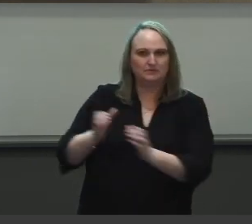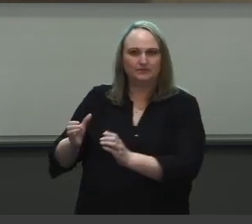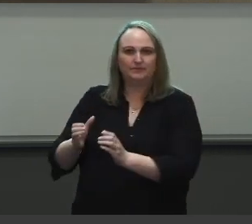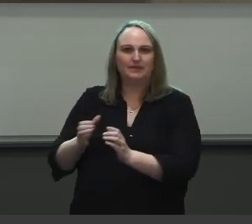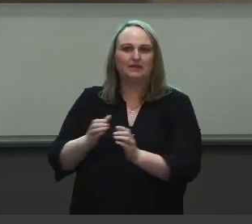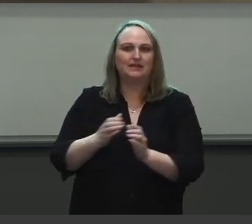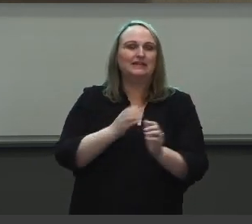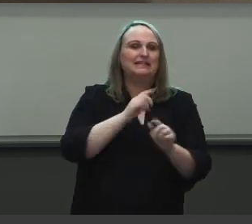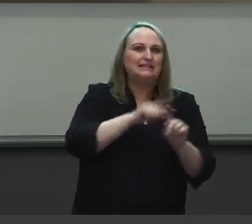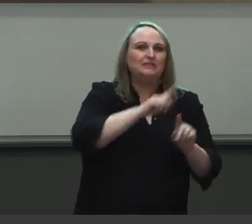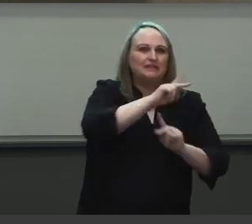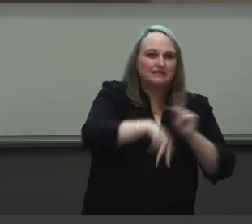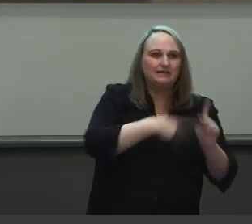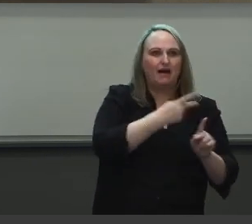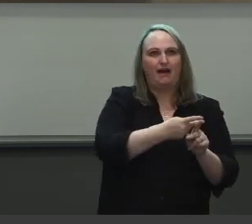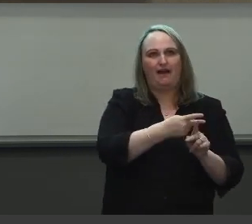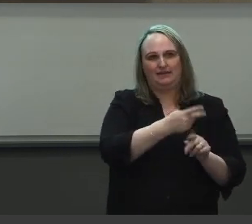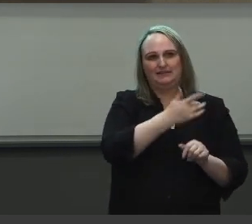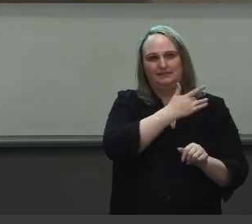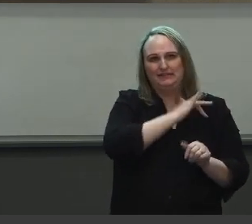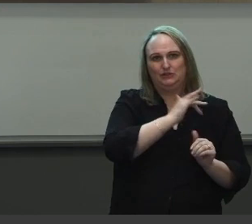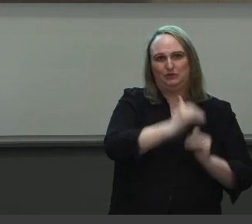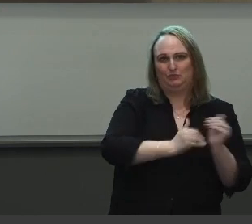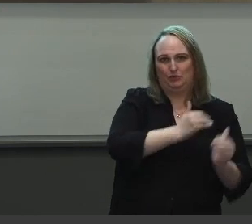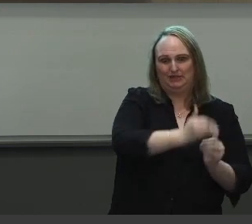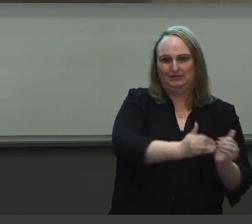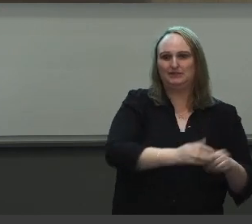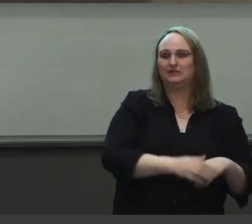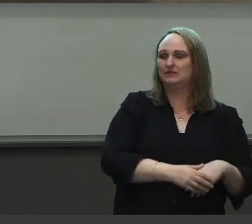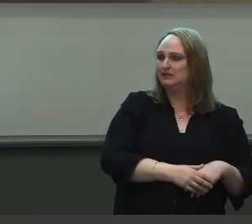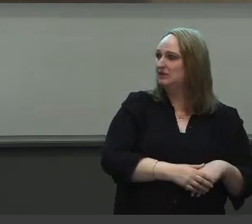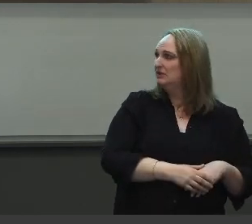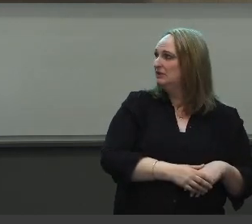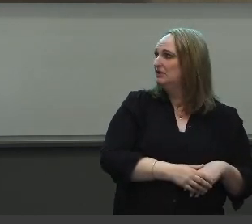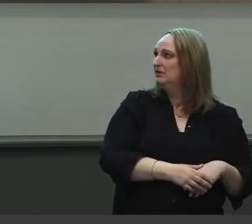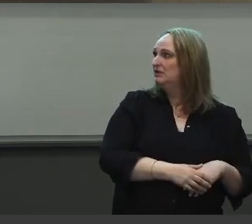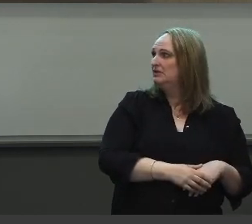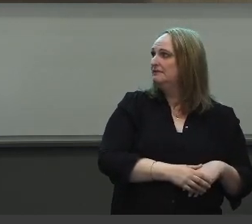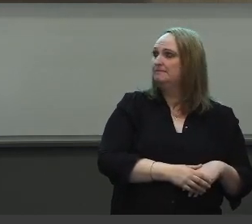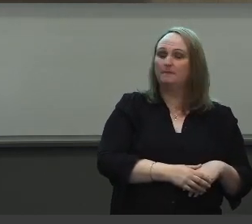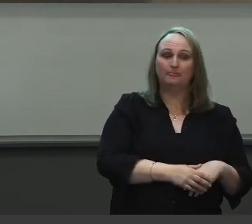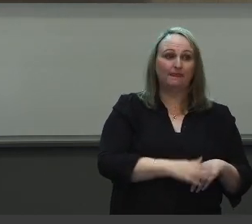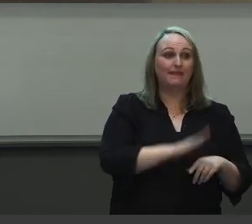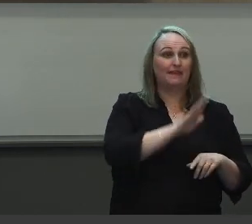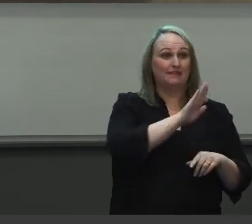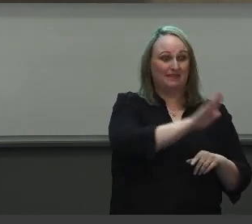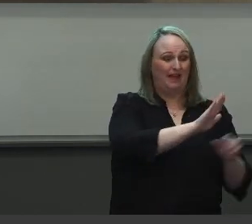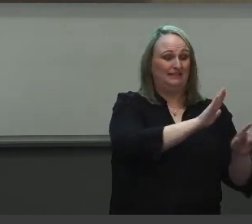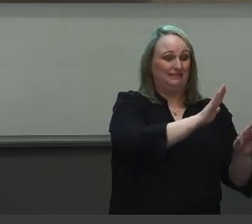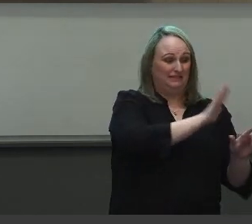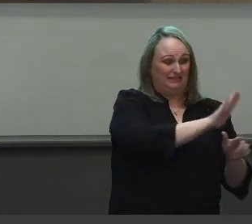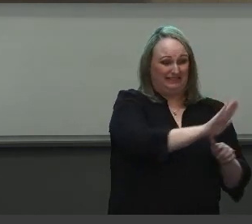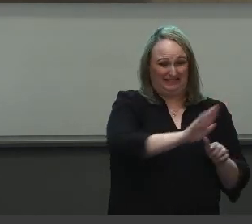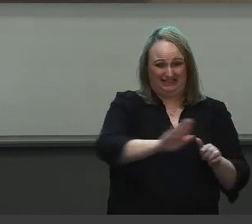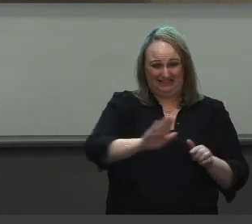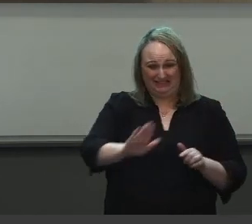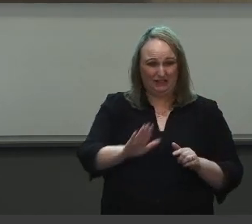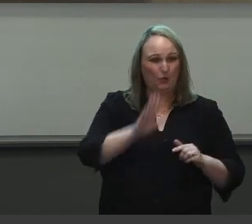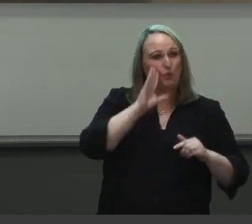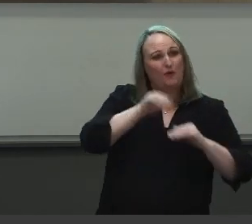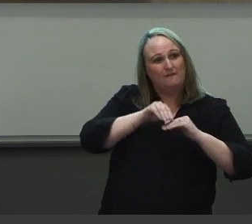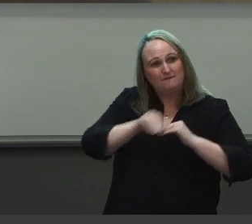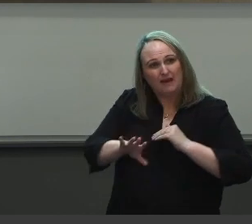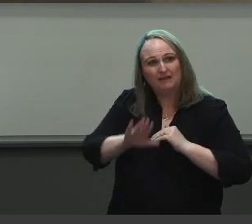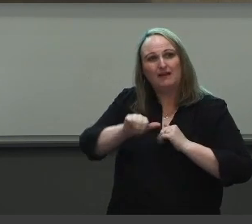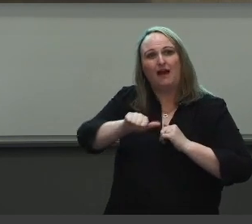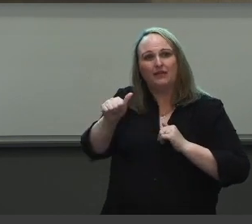in sensory processing, and the fact that those unique differences are then predictive of other behaviors. So, full